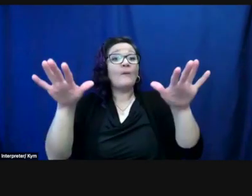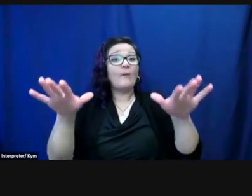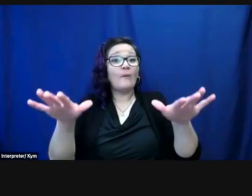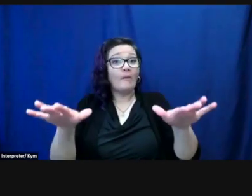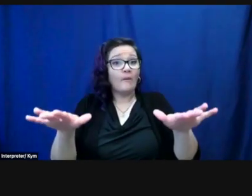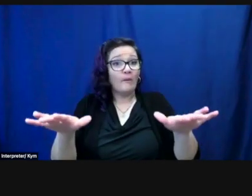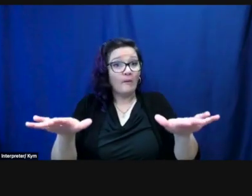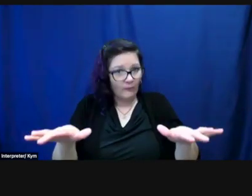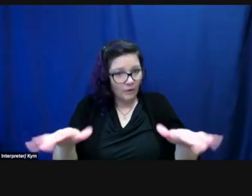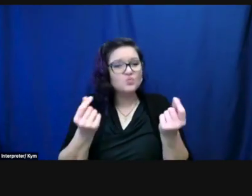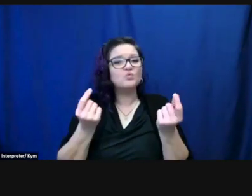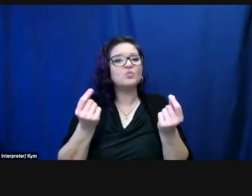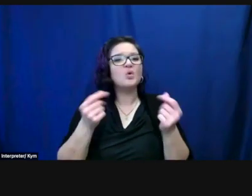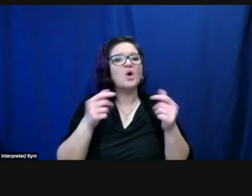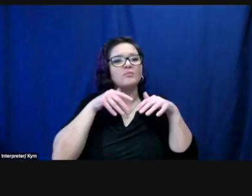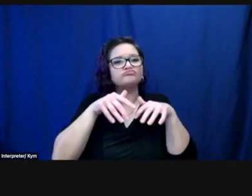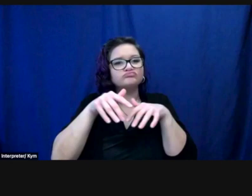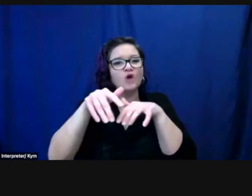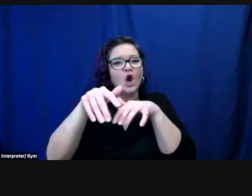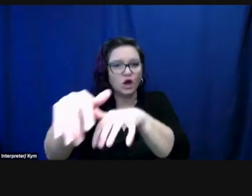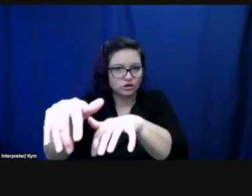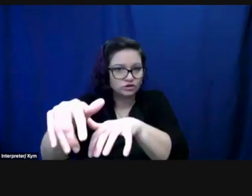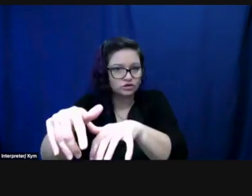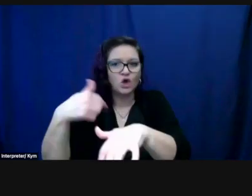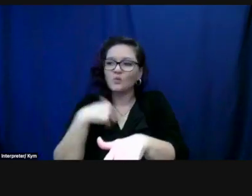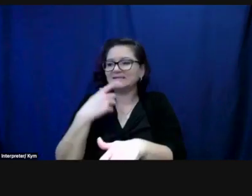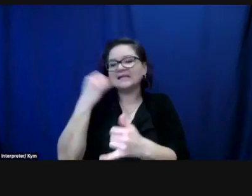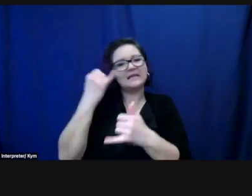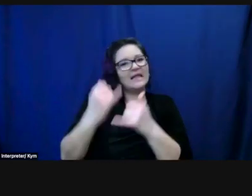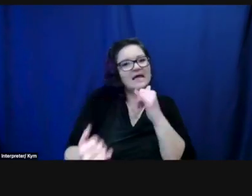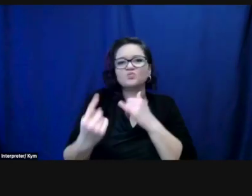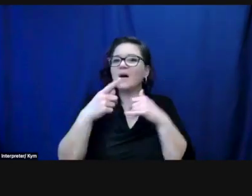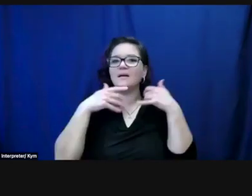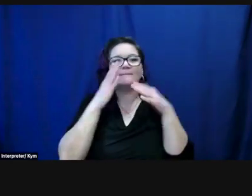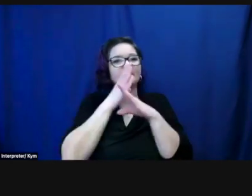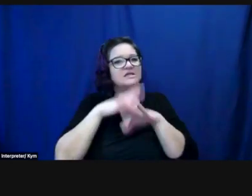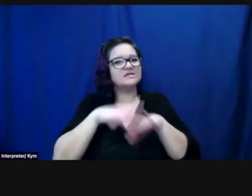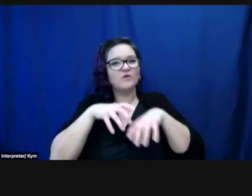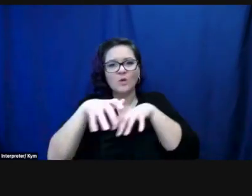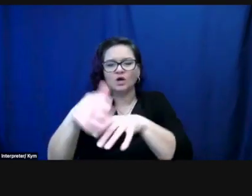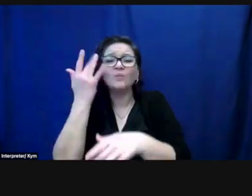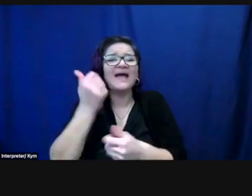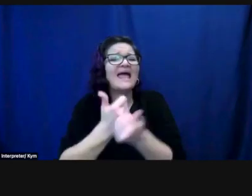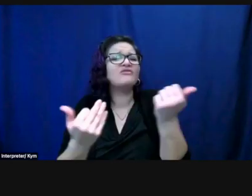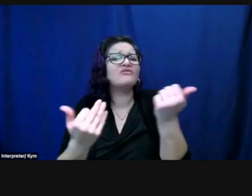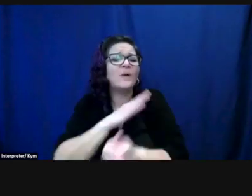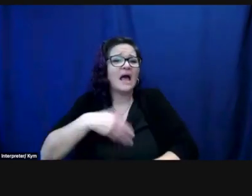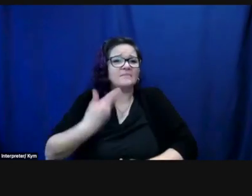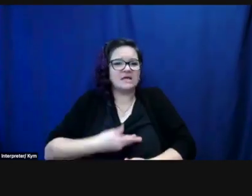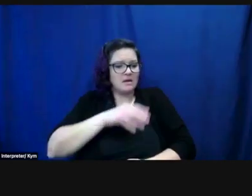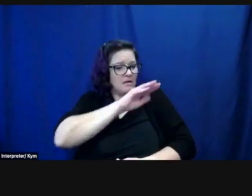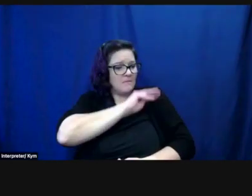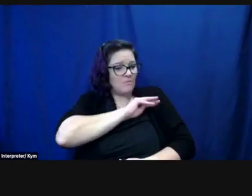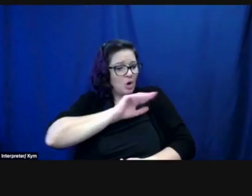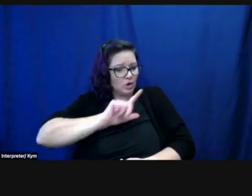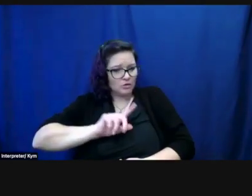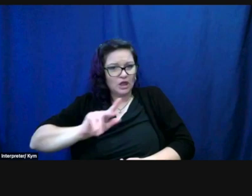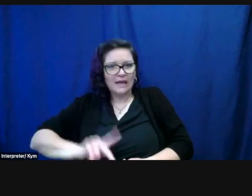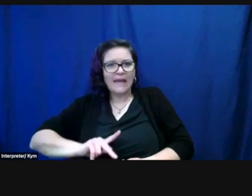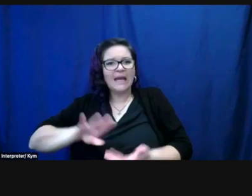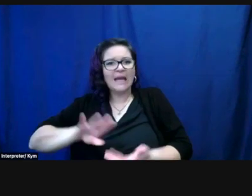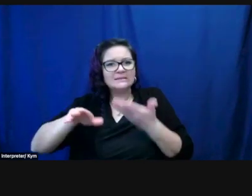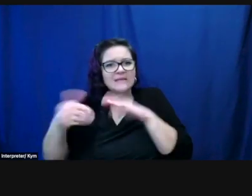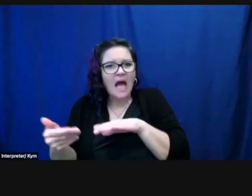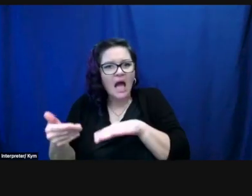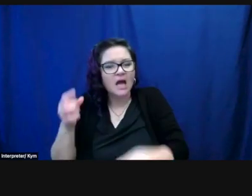our last peaceful march as college students, because everyone was so upset about the death of Martin Luther King. I